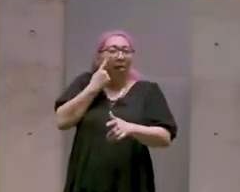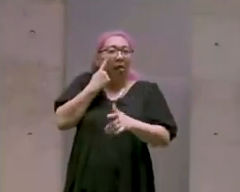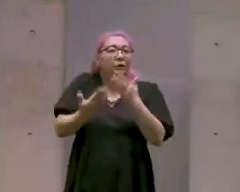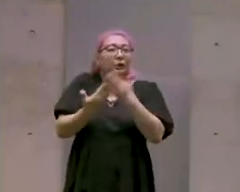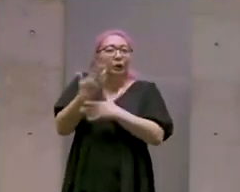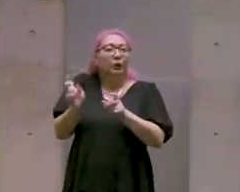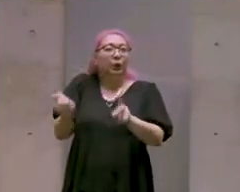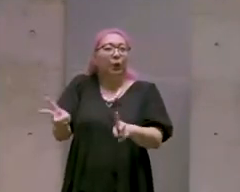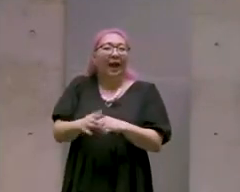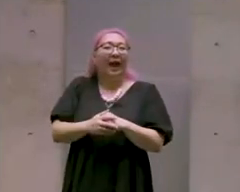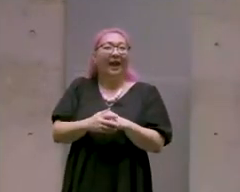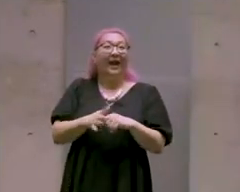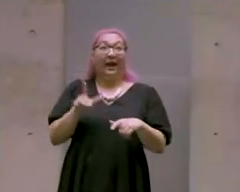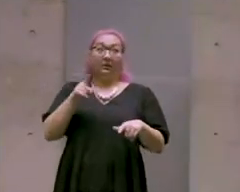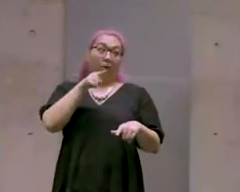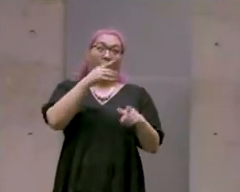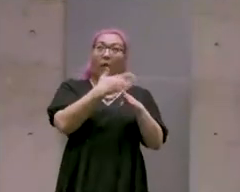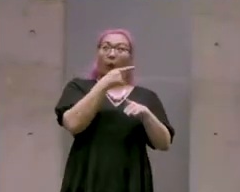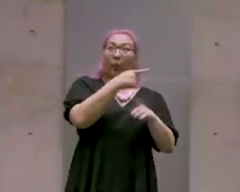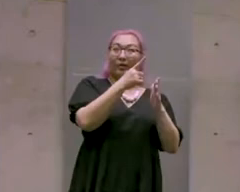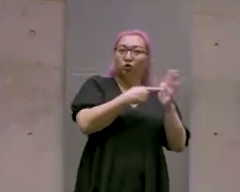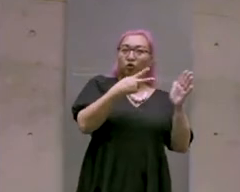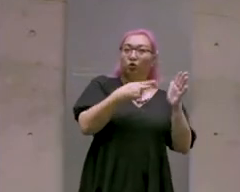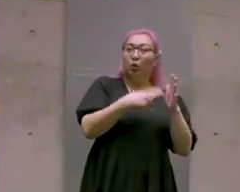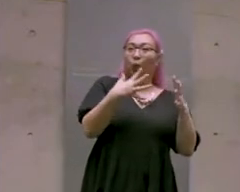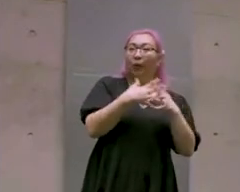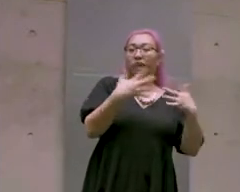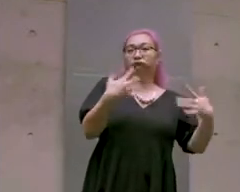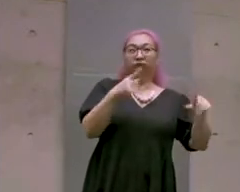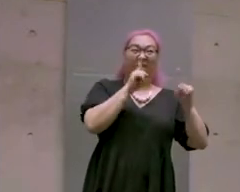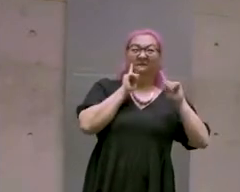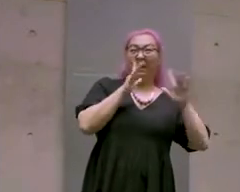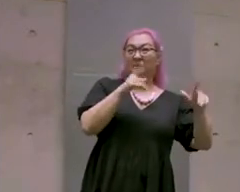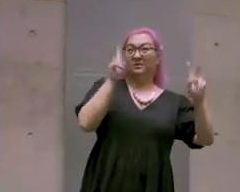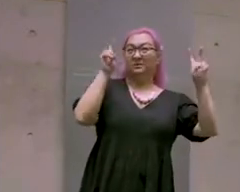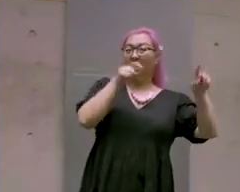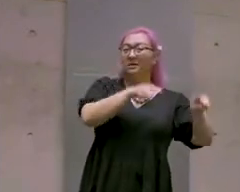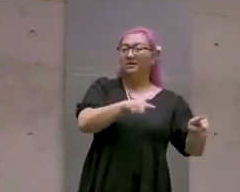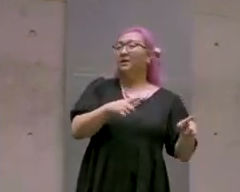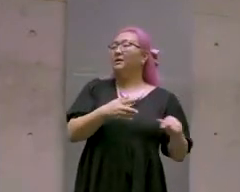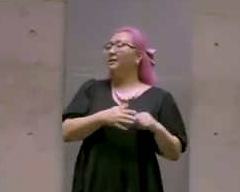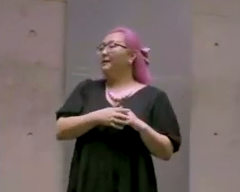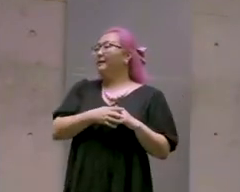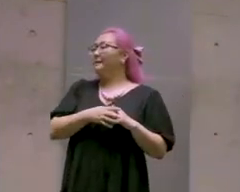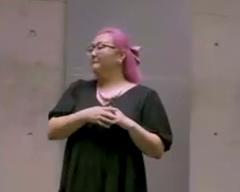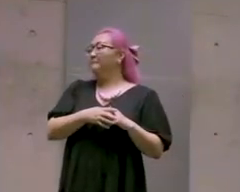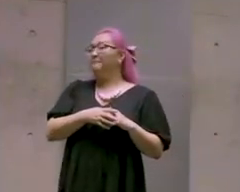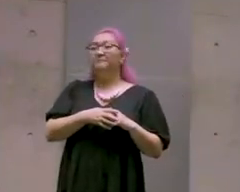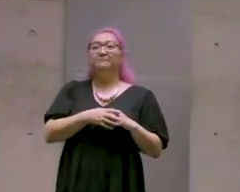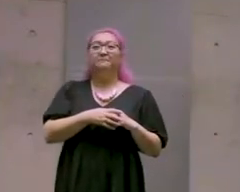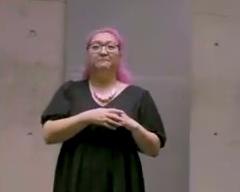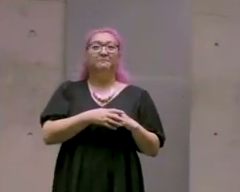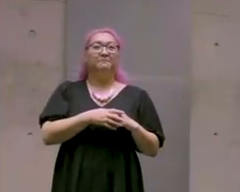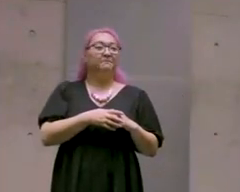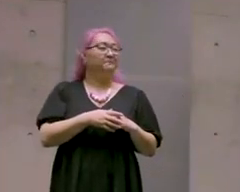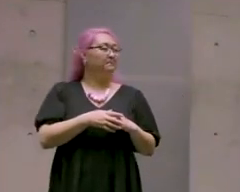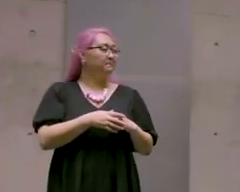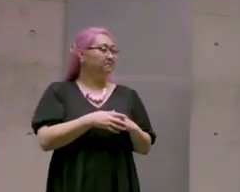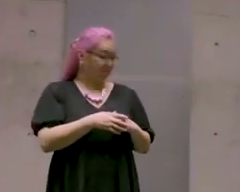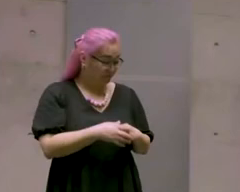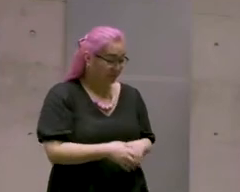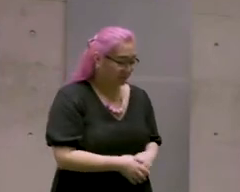experimental IP game, that was interesting. And definitely set an interesting precedent that we could follow up on. I was gonna